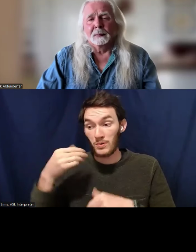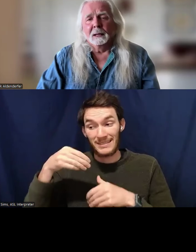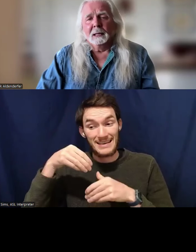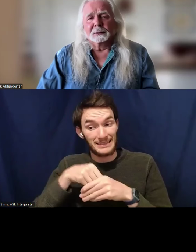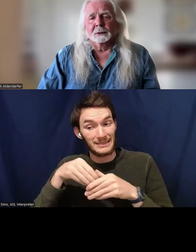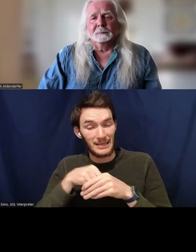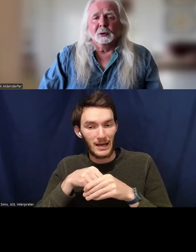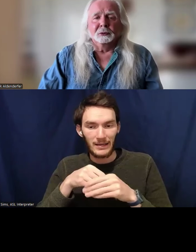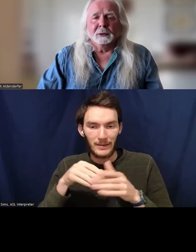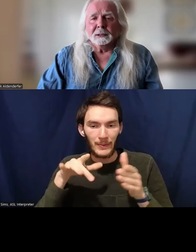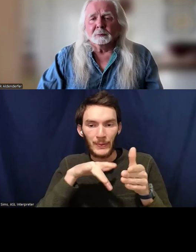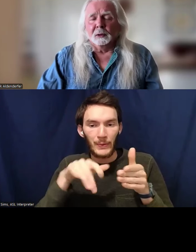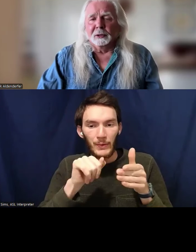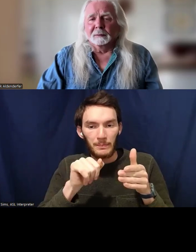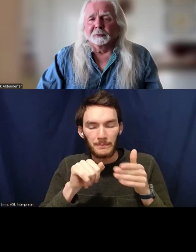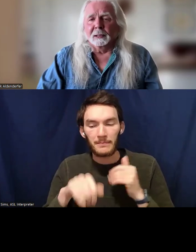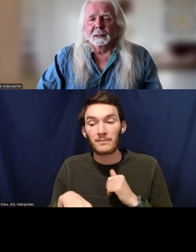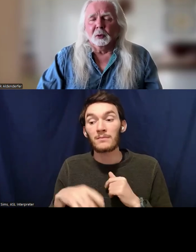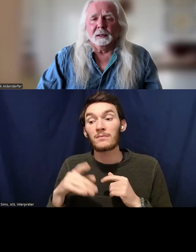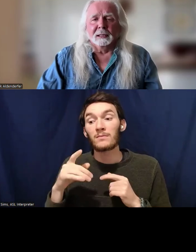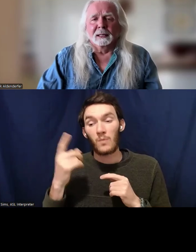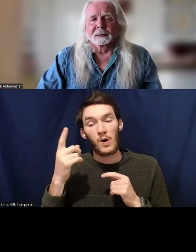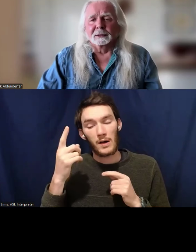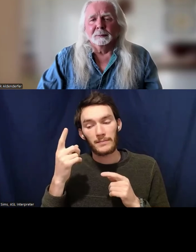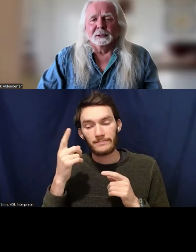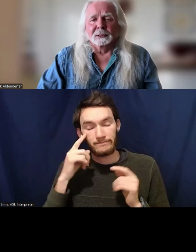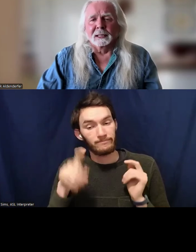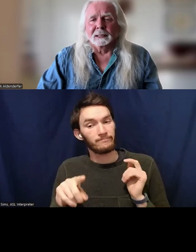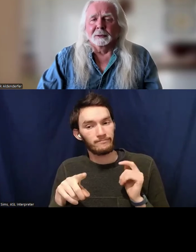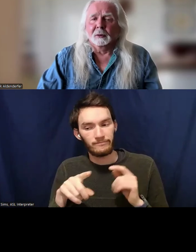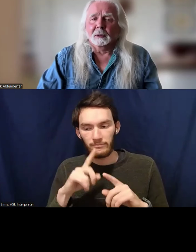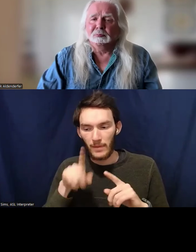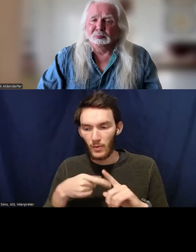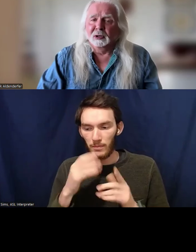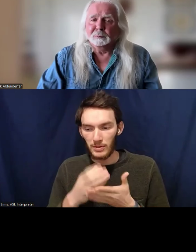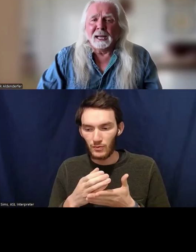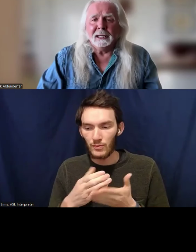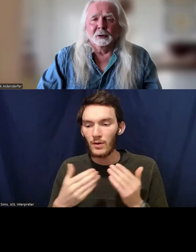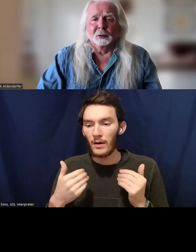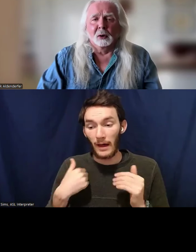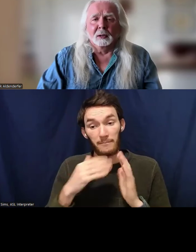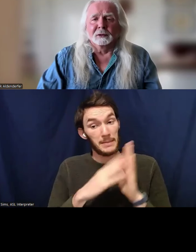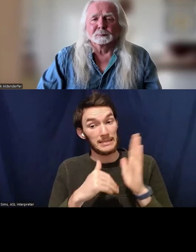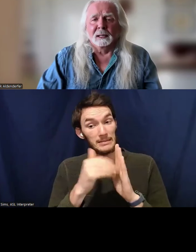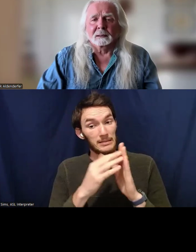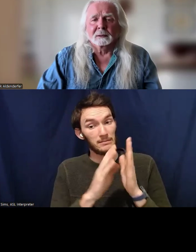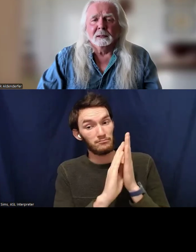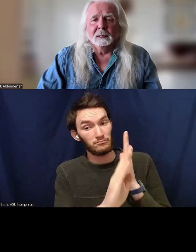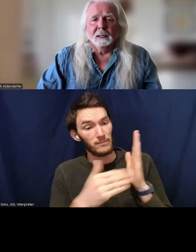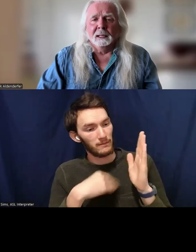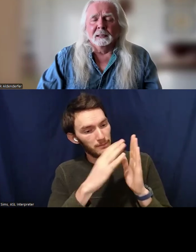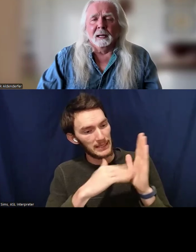gone. So you'll notice one thing very quickly about this image is that there's painting on the wall of this